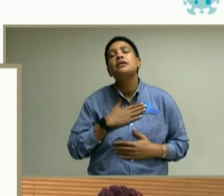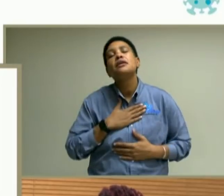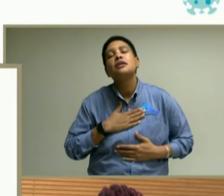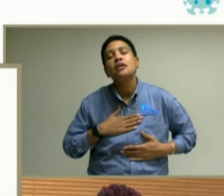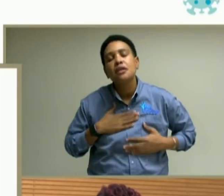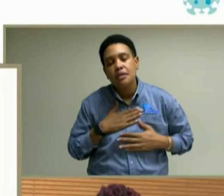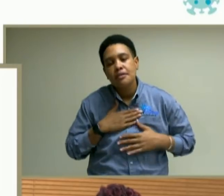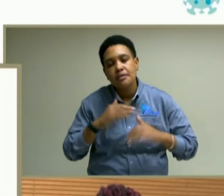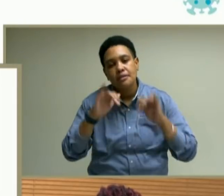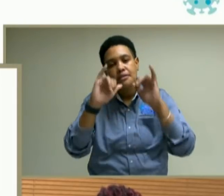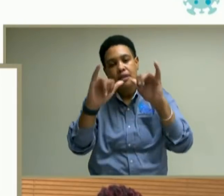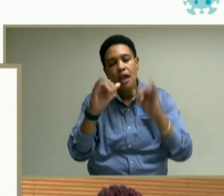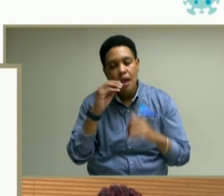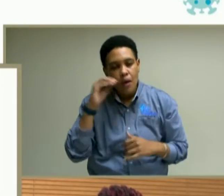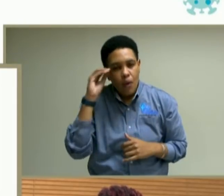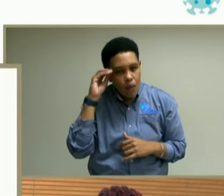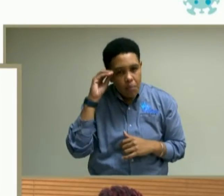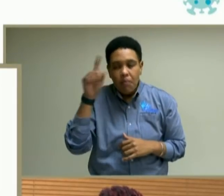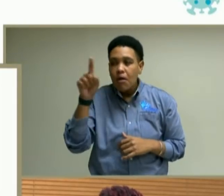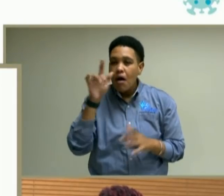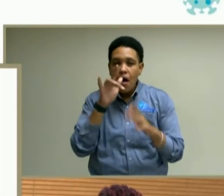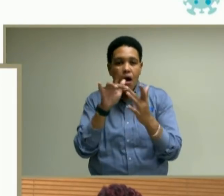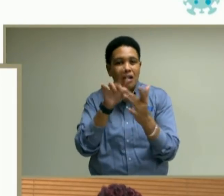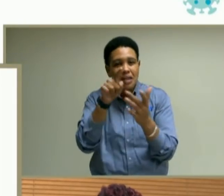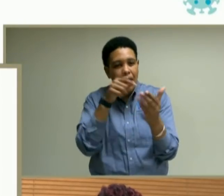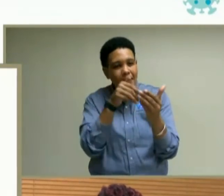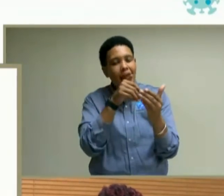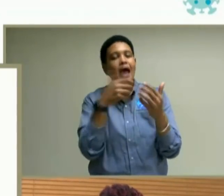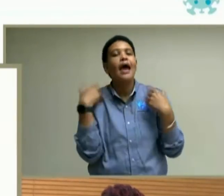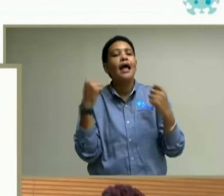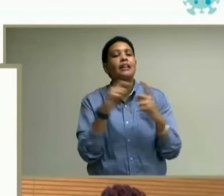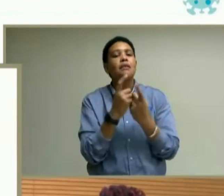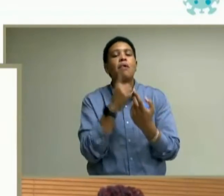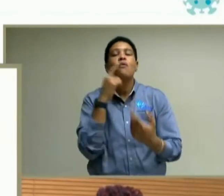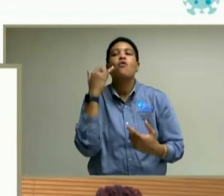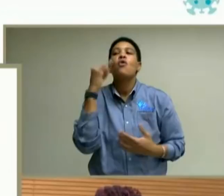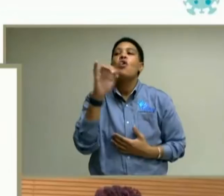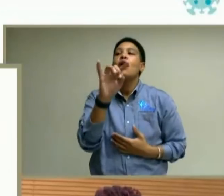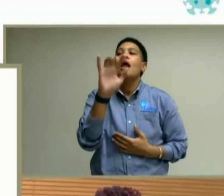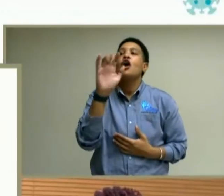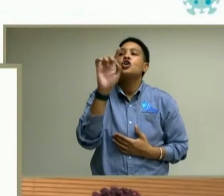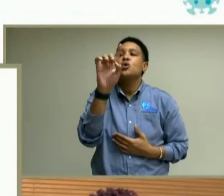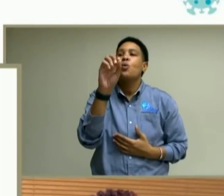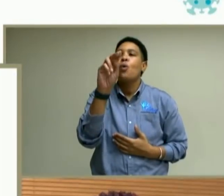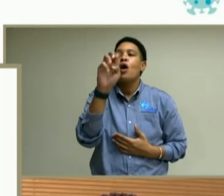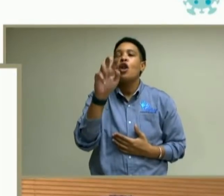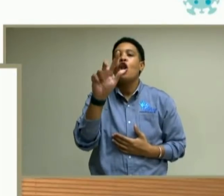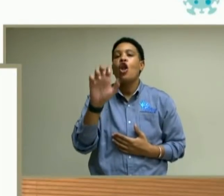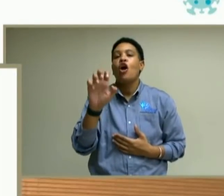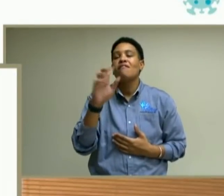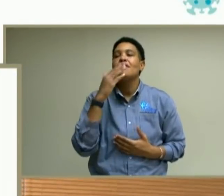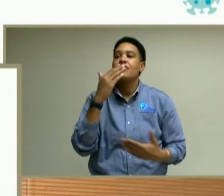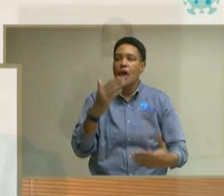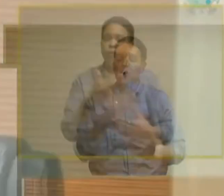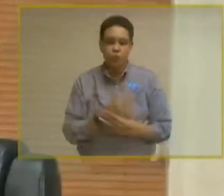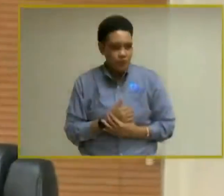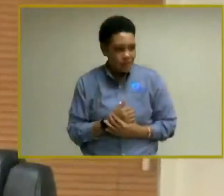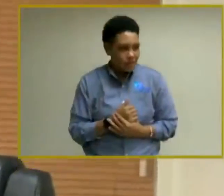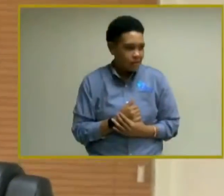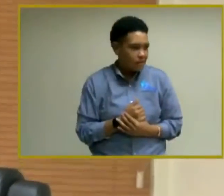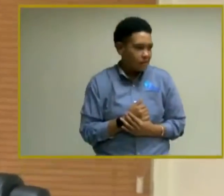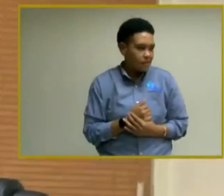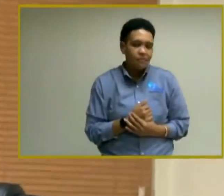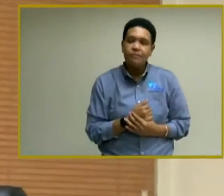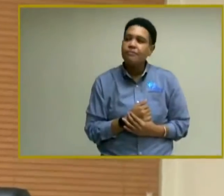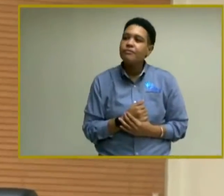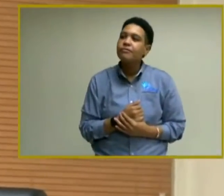home, contact your nearest health department, or call 800-1-LOVE. Thank you very much, Minister. Thank you